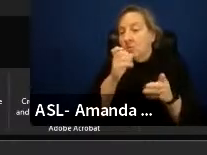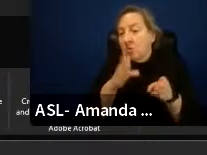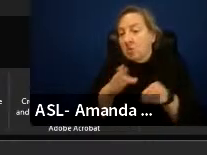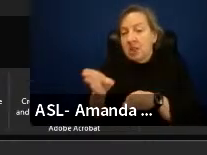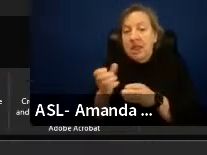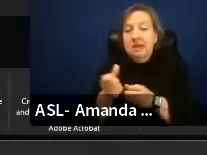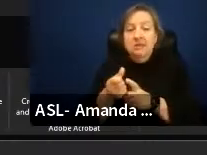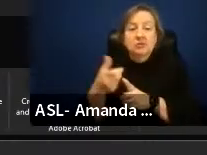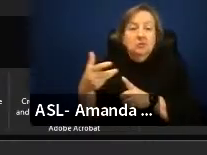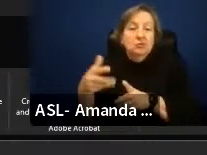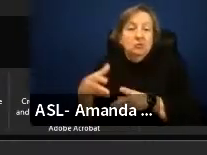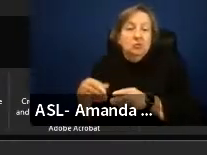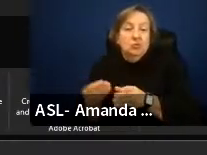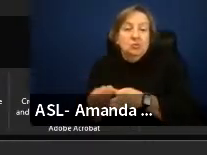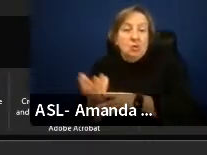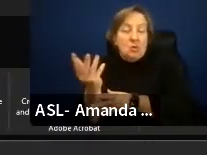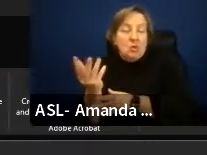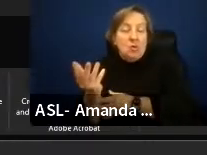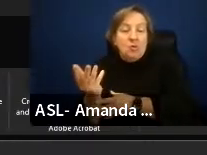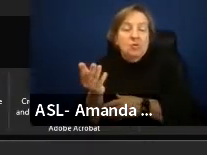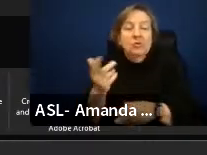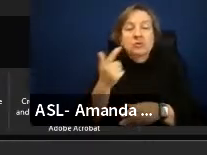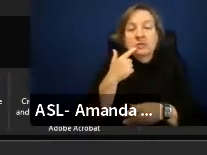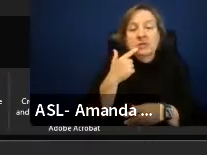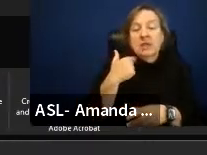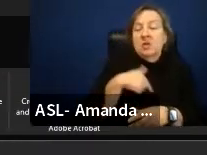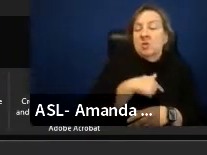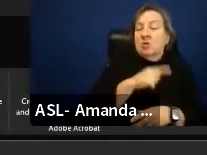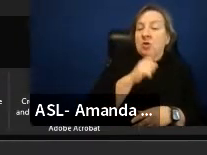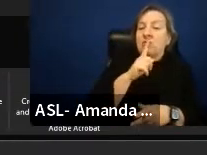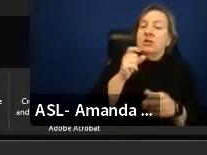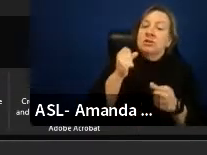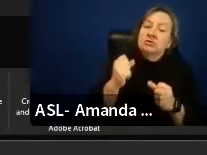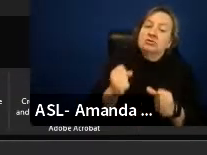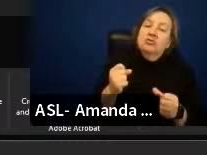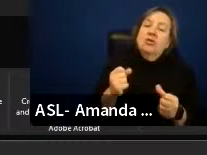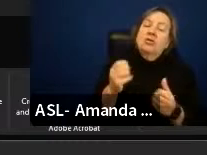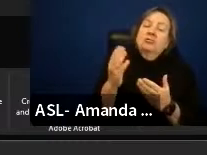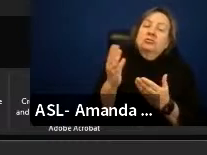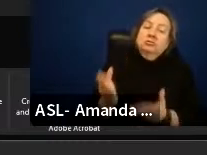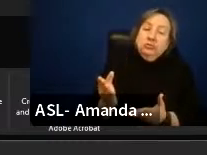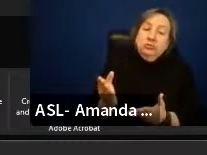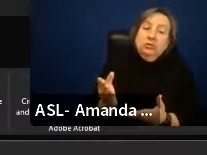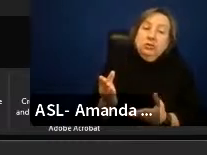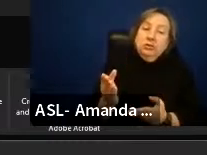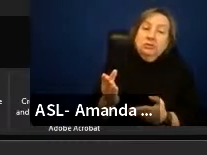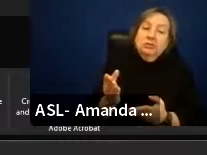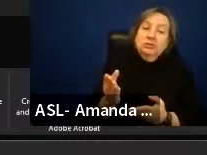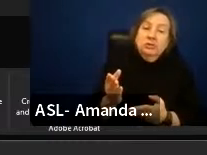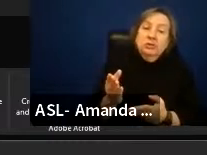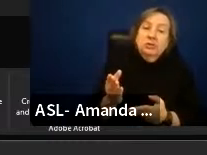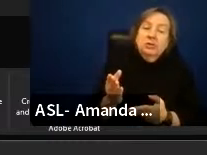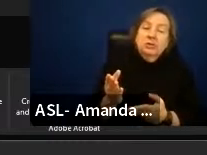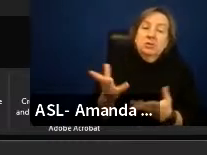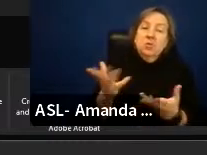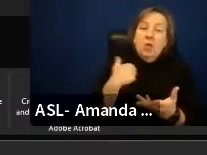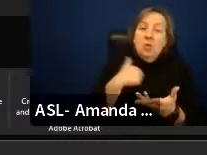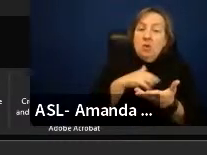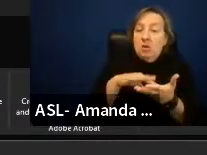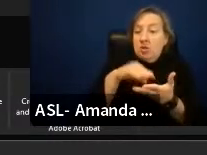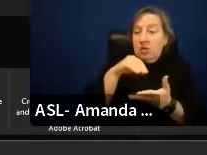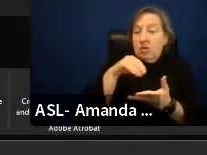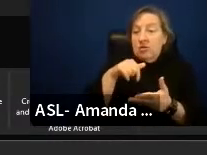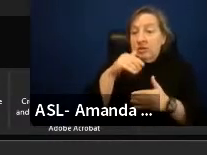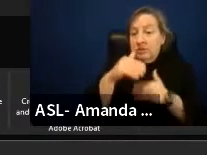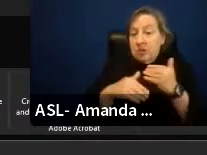growth in a way that says we really strongly suggest through what we've learned in this